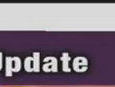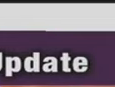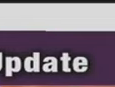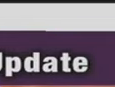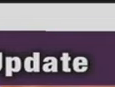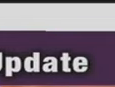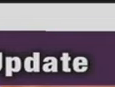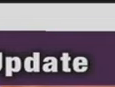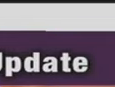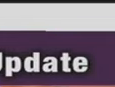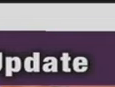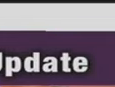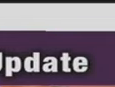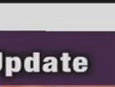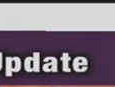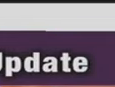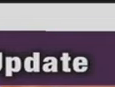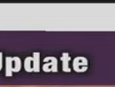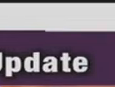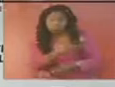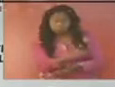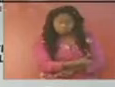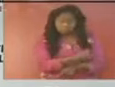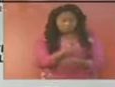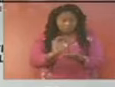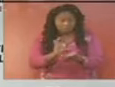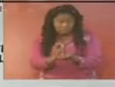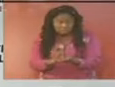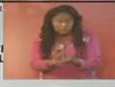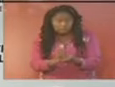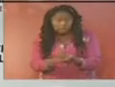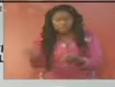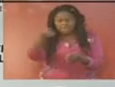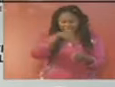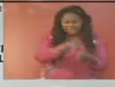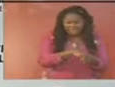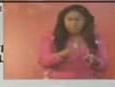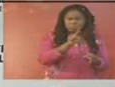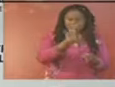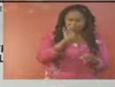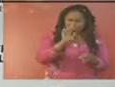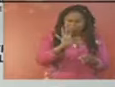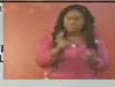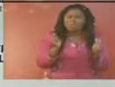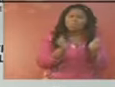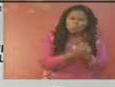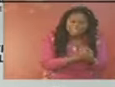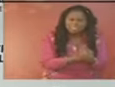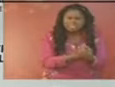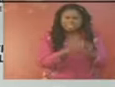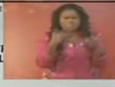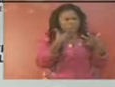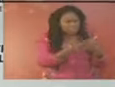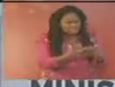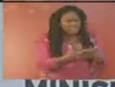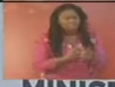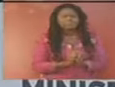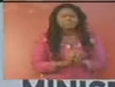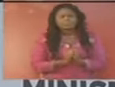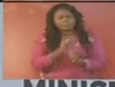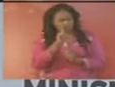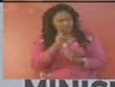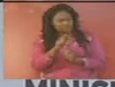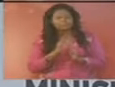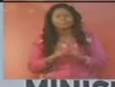detention facilities? Okay. Oh, right. So the initial numbers that we would have put out are from the maximum security